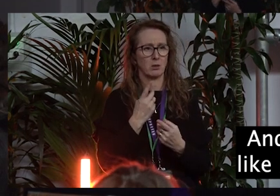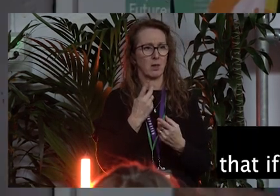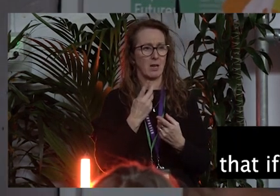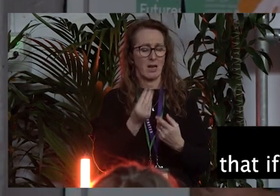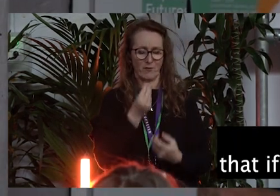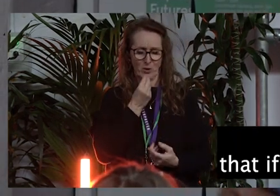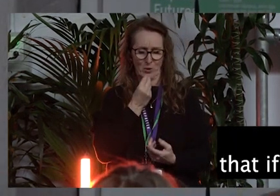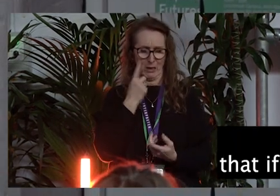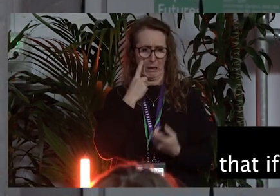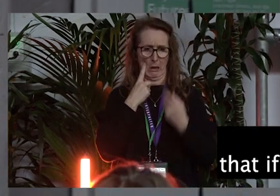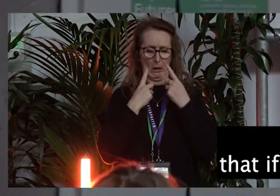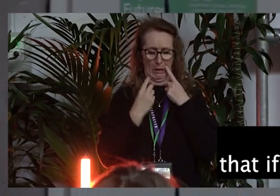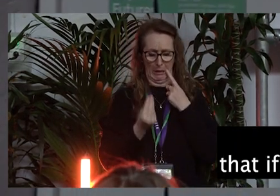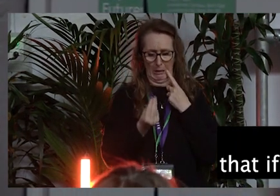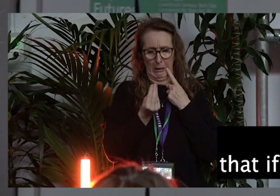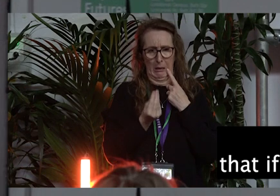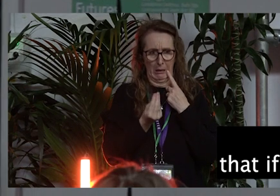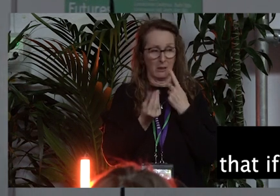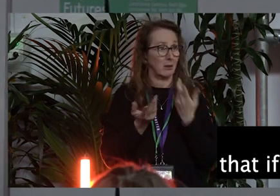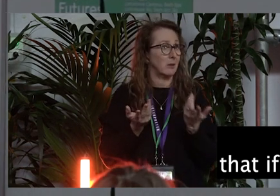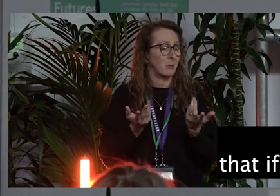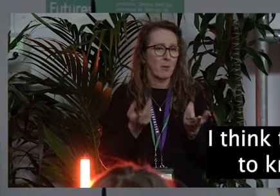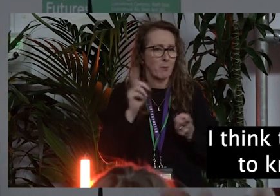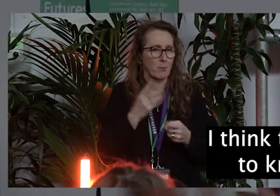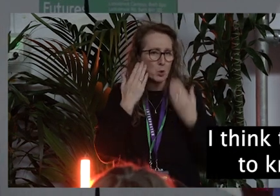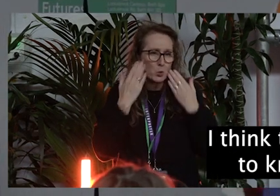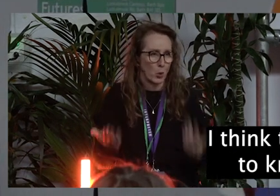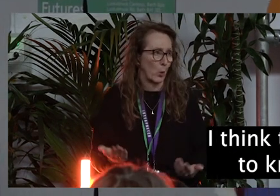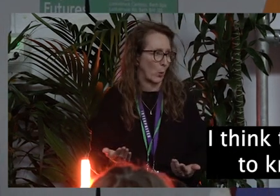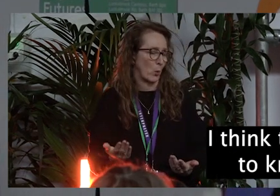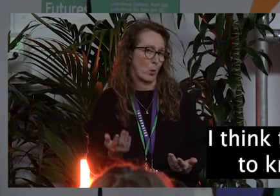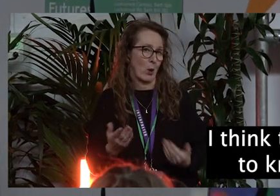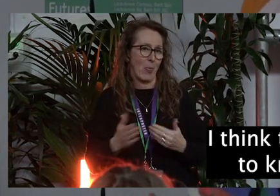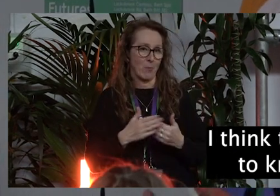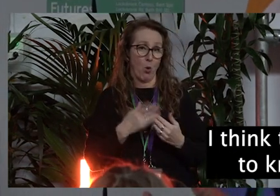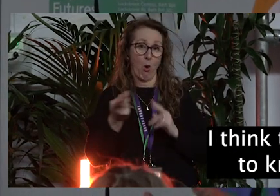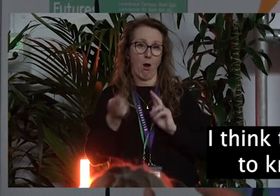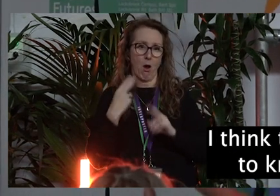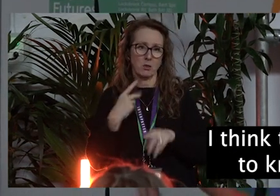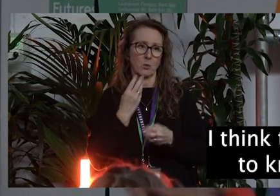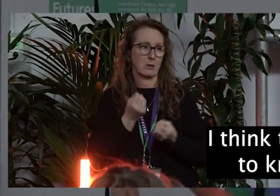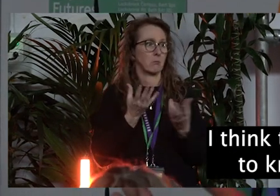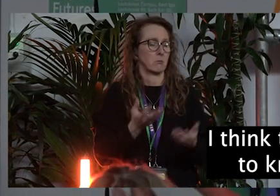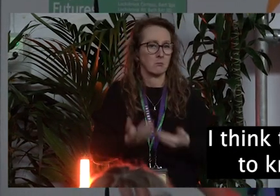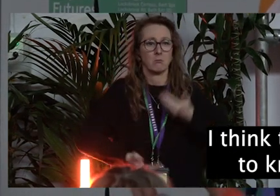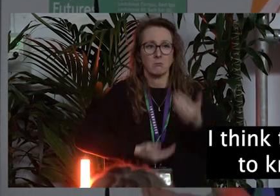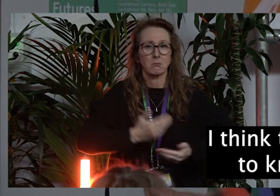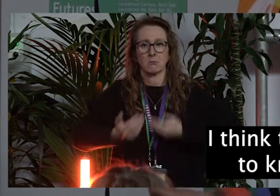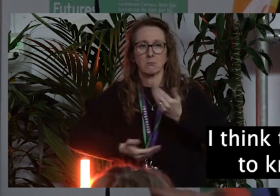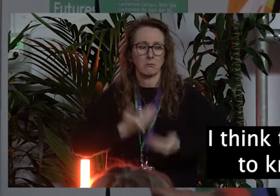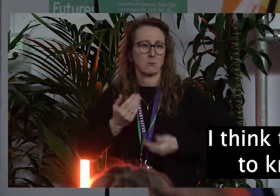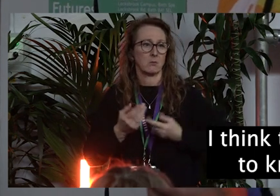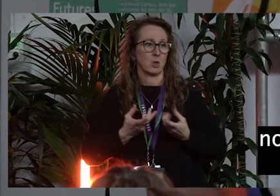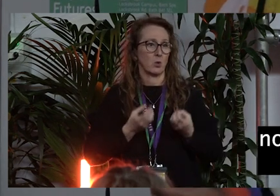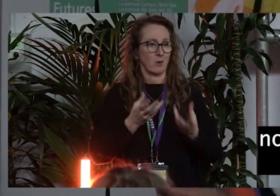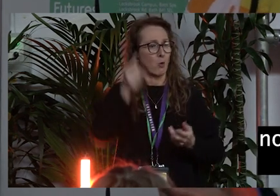cry. I think it's more that people don't know about it, and I think the more oxygen that we can give to knowing